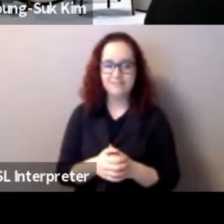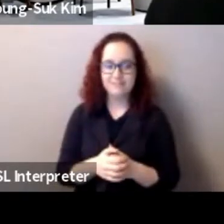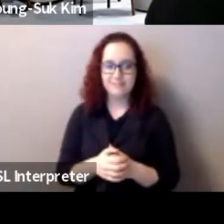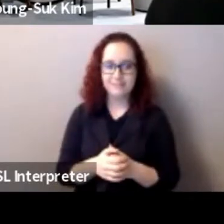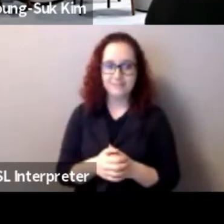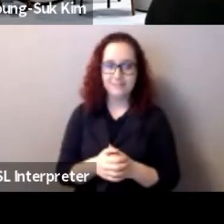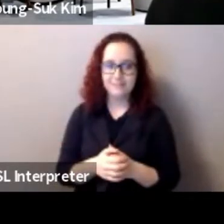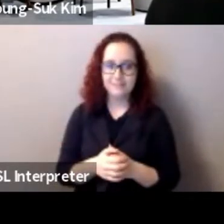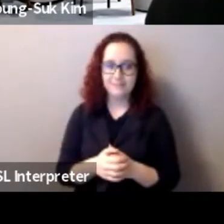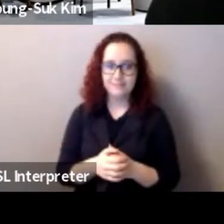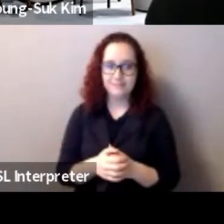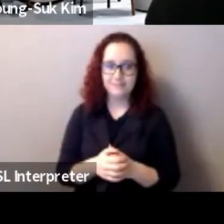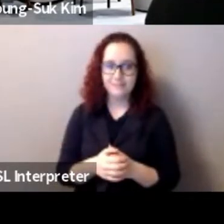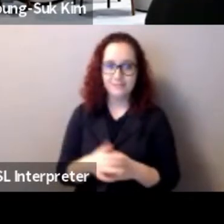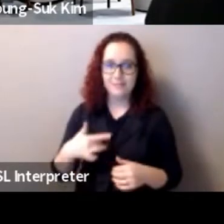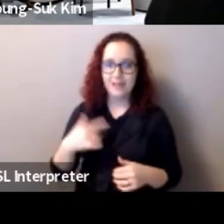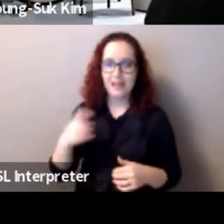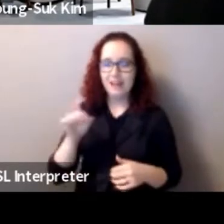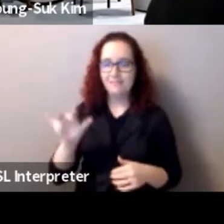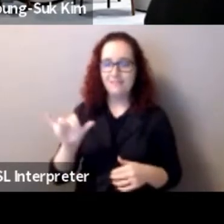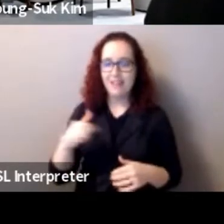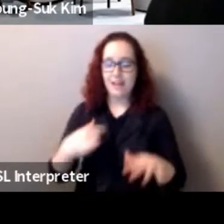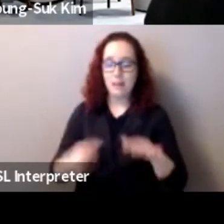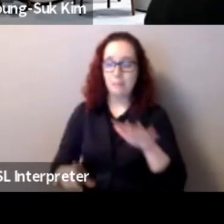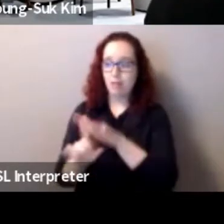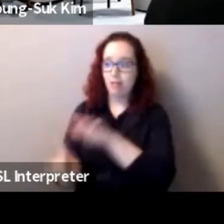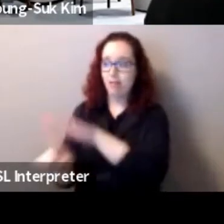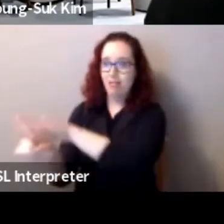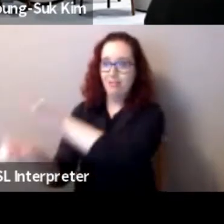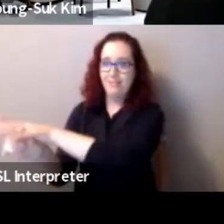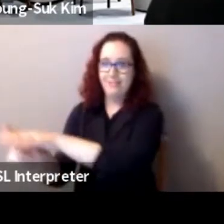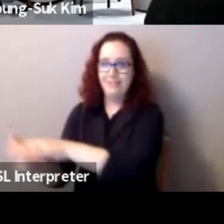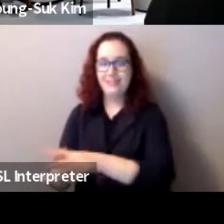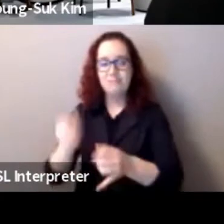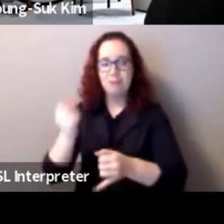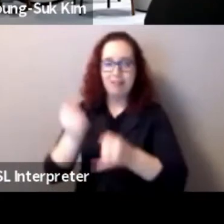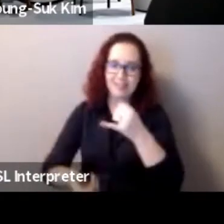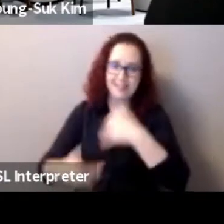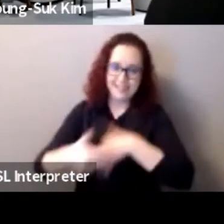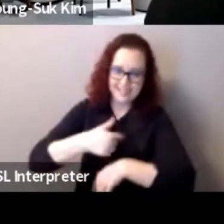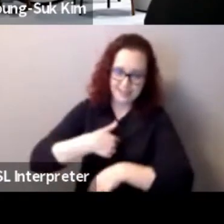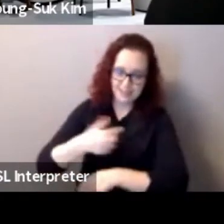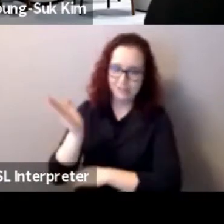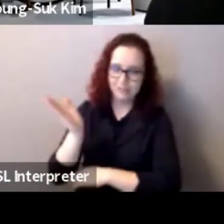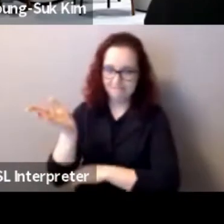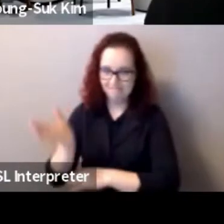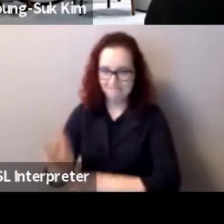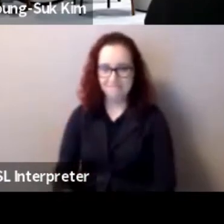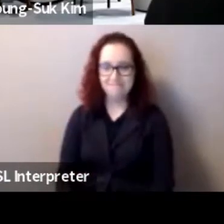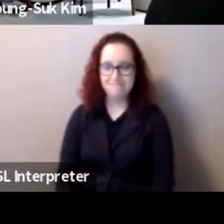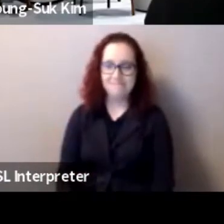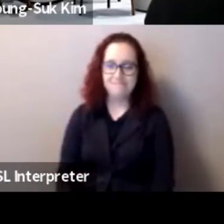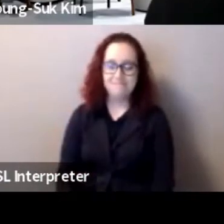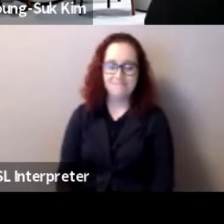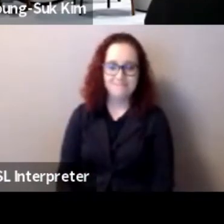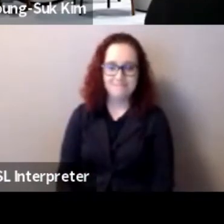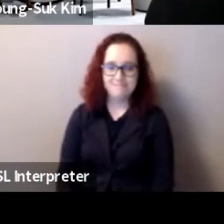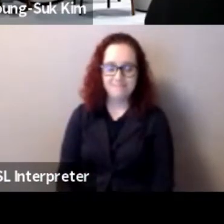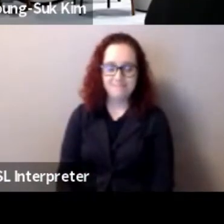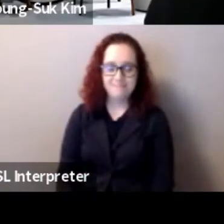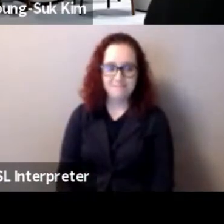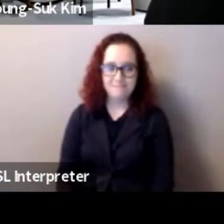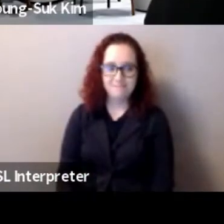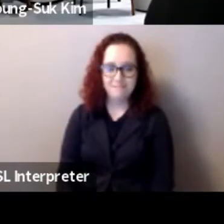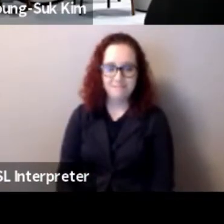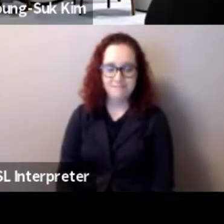point of the presentation where I feel I've popped on too many times, but this is the last time. So I want to give you some information,